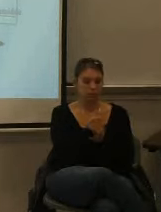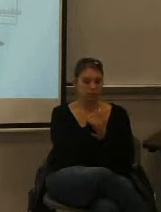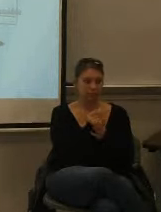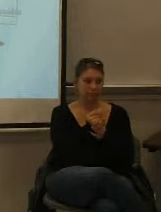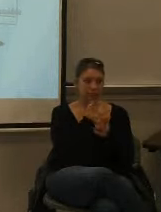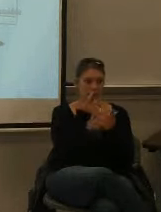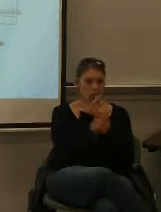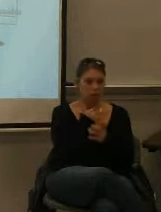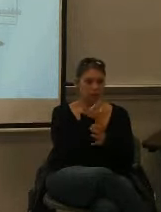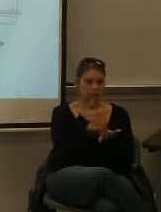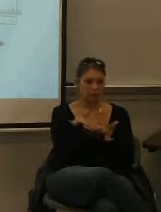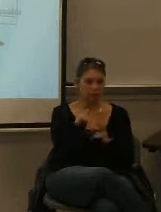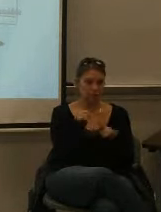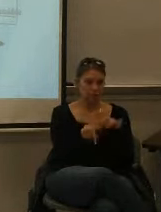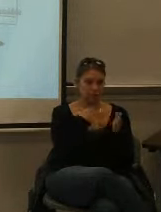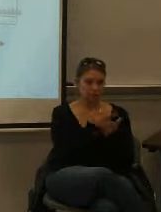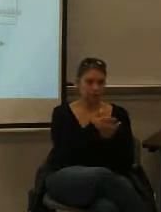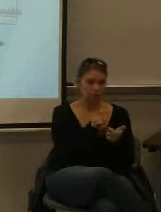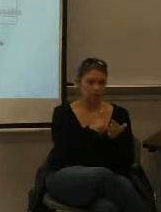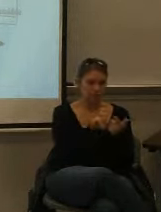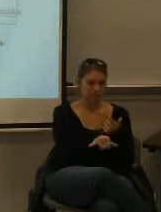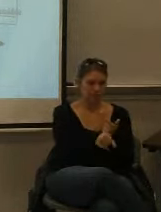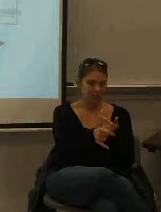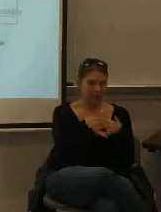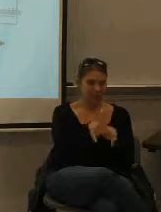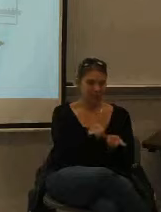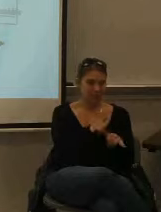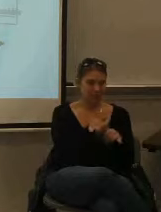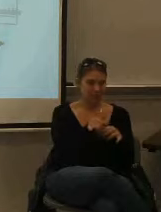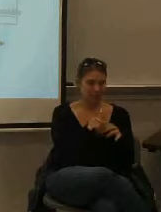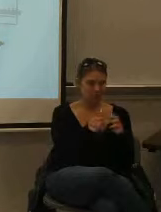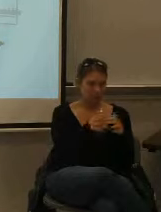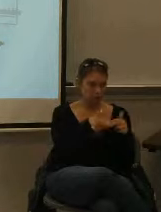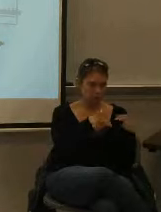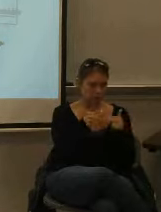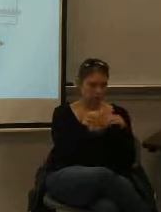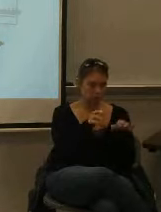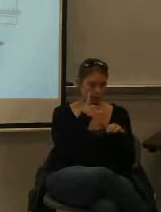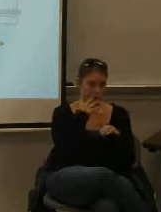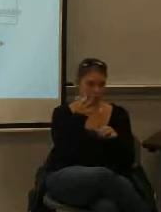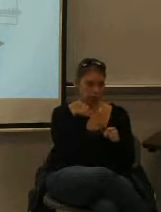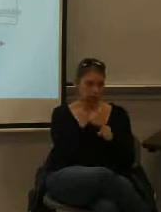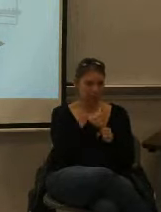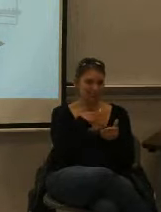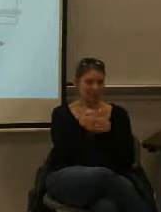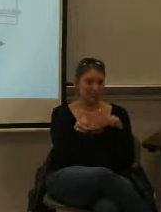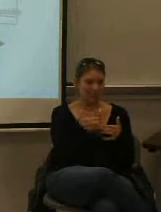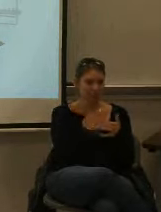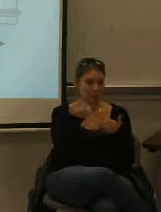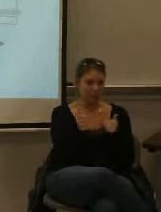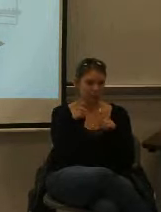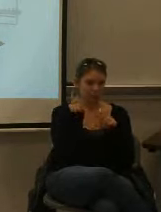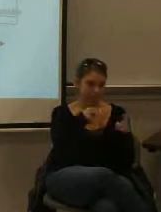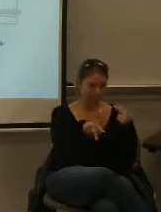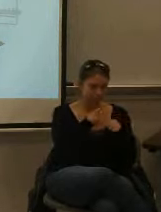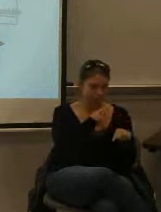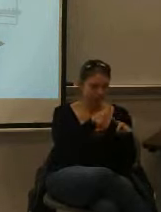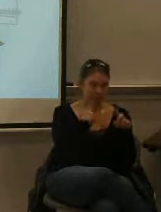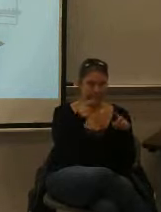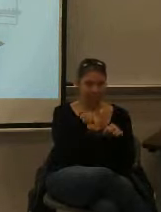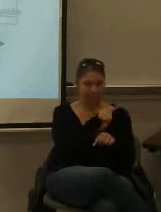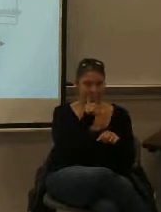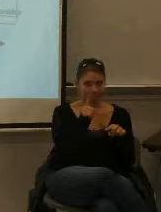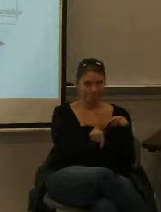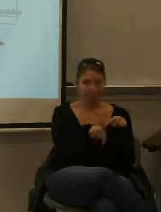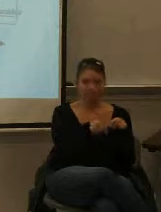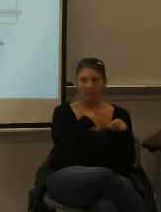field trip, we're not gonna be able to get to that. They're still under construction. They've been doing it for 4 years. The next class is gonna be able to get there, but you guys are,